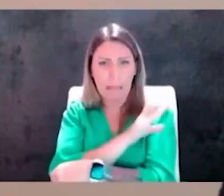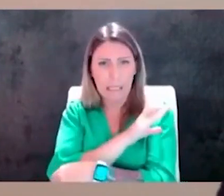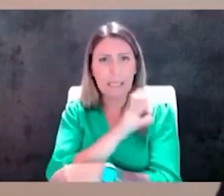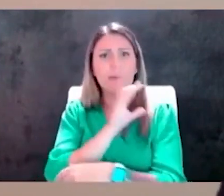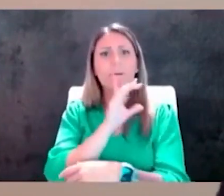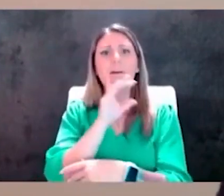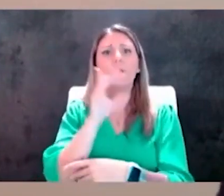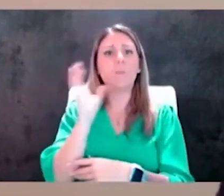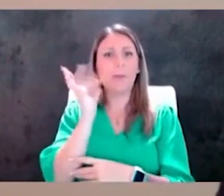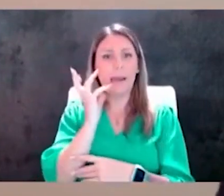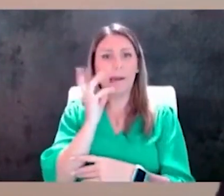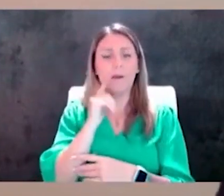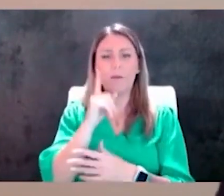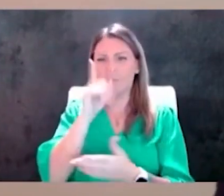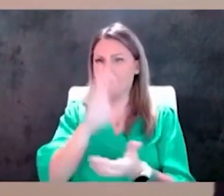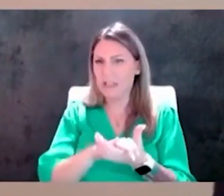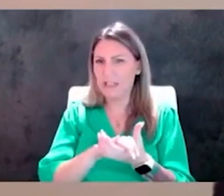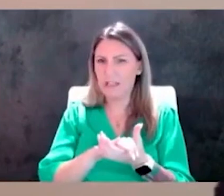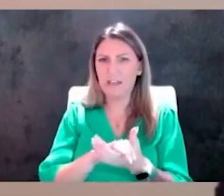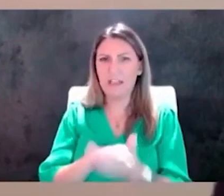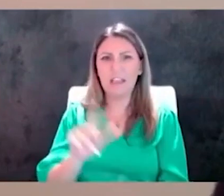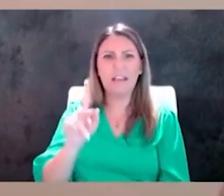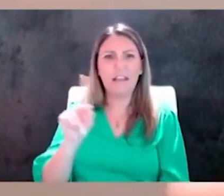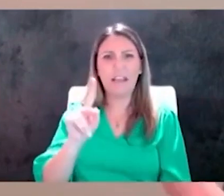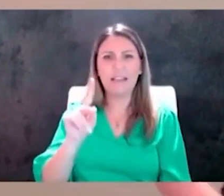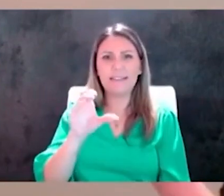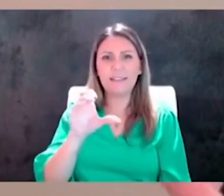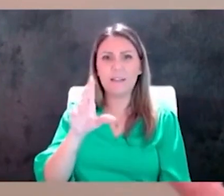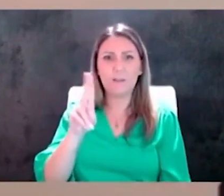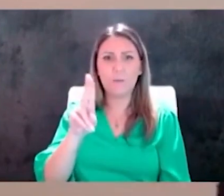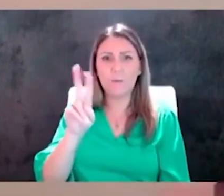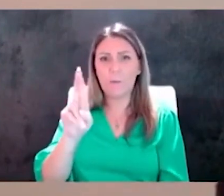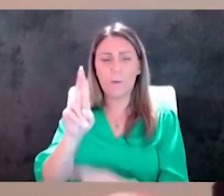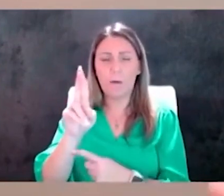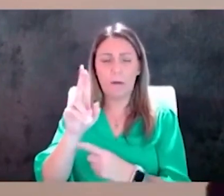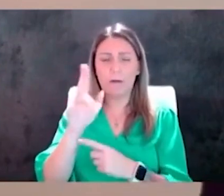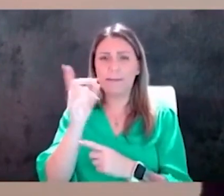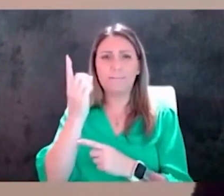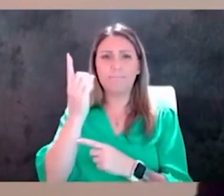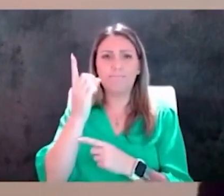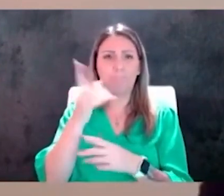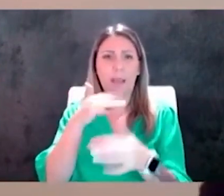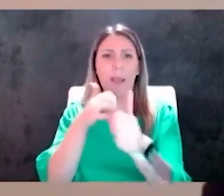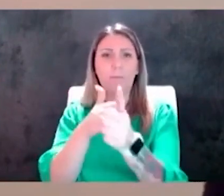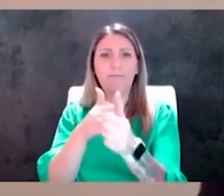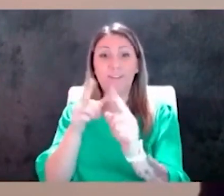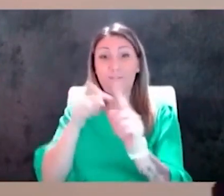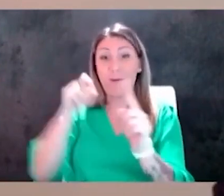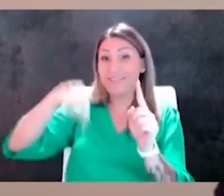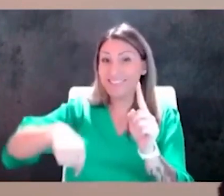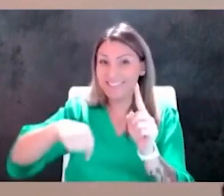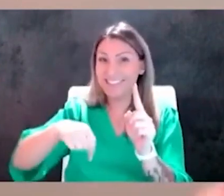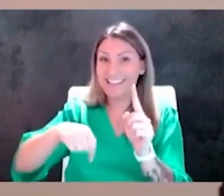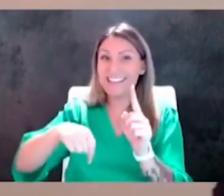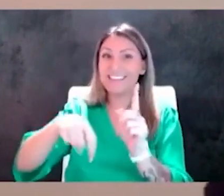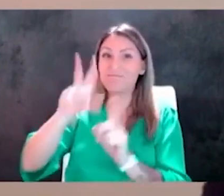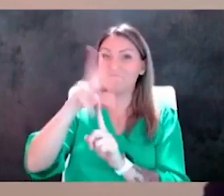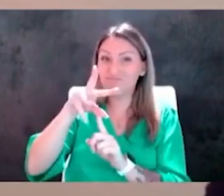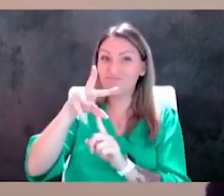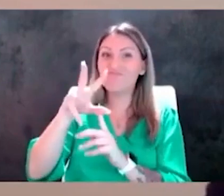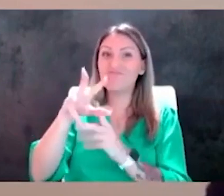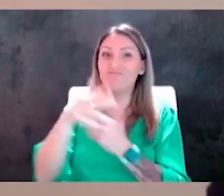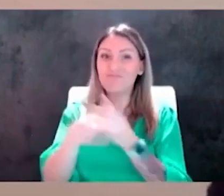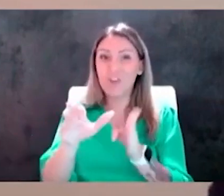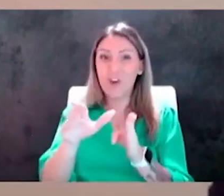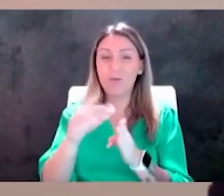I believe it was the KCUR was doing some sort of update from this show, actually, and one of the doctors